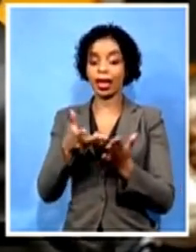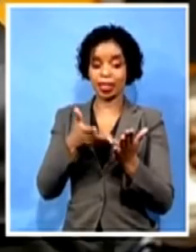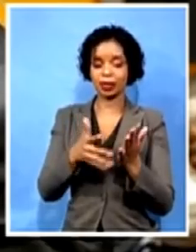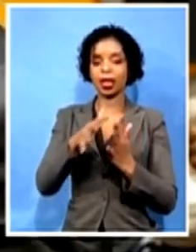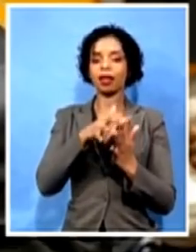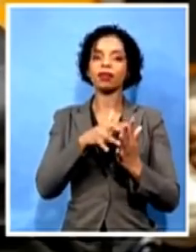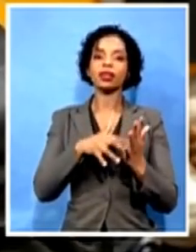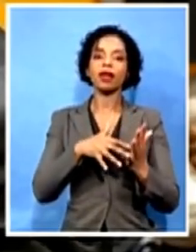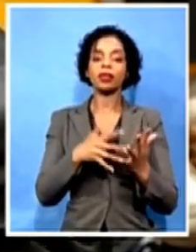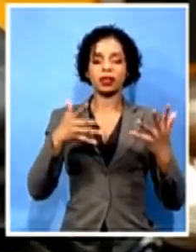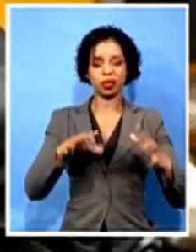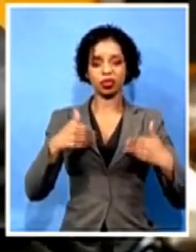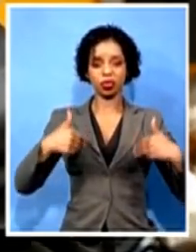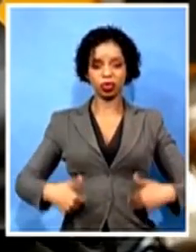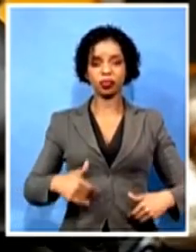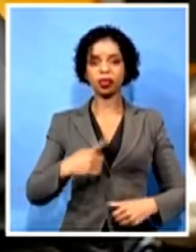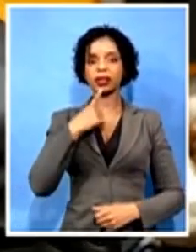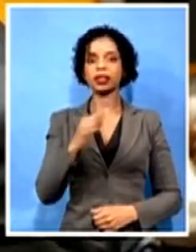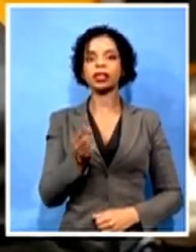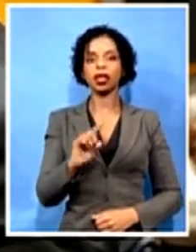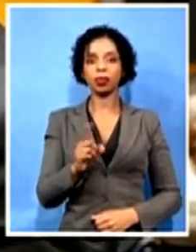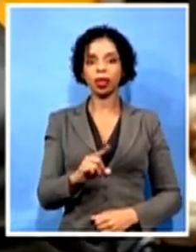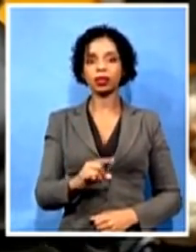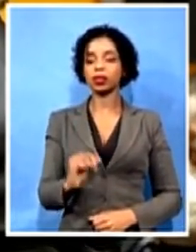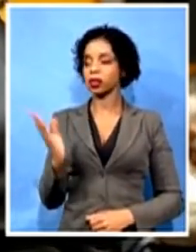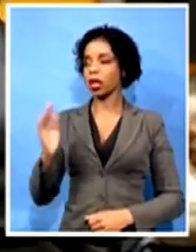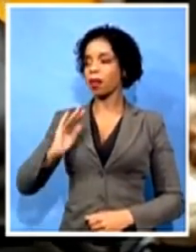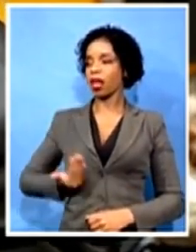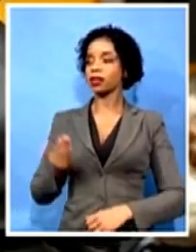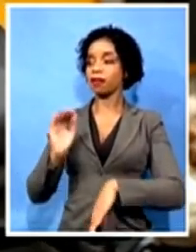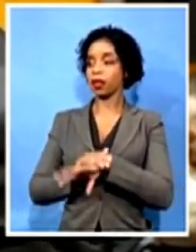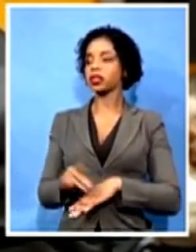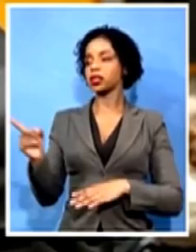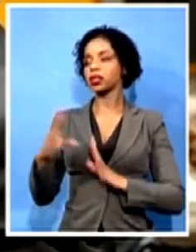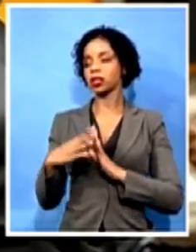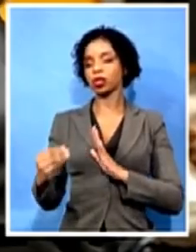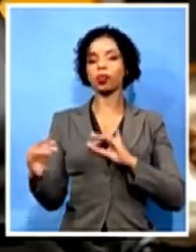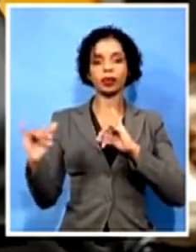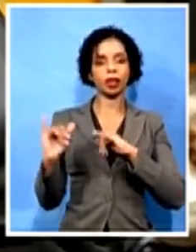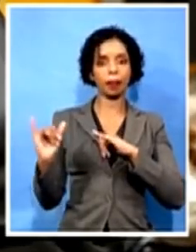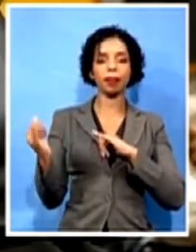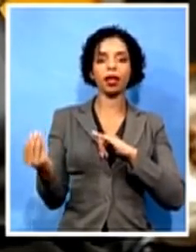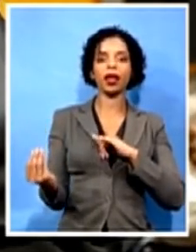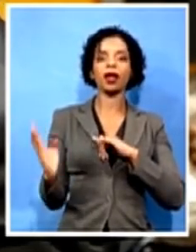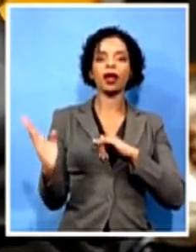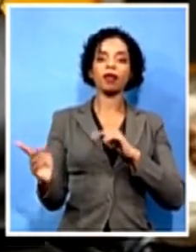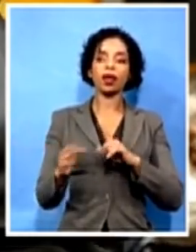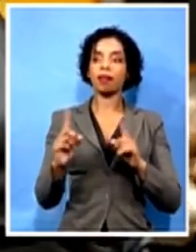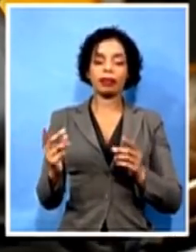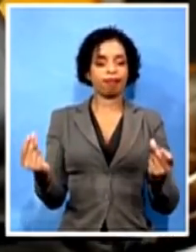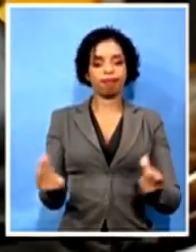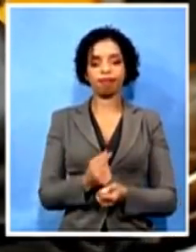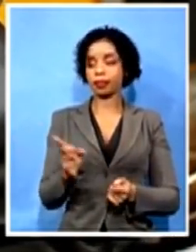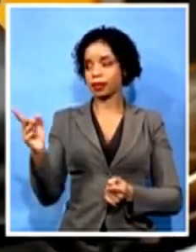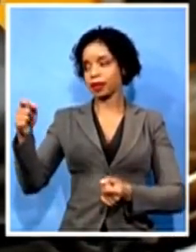court, I gave my learned friend a copy of same, which unfortunately, as I said, is not a signed one, but I showed her the signed one so she could